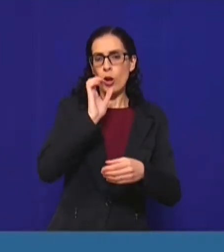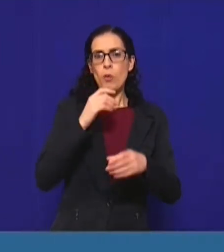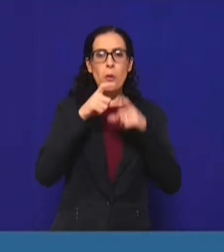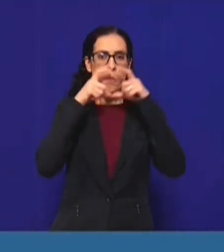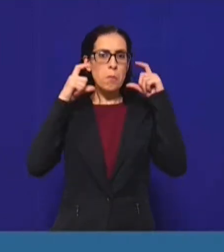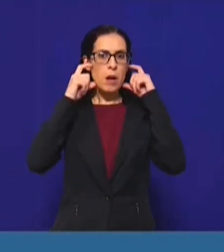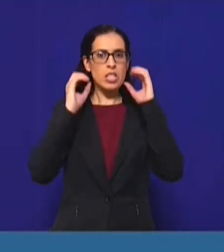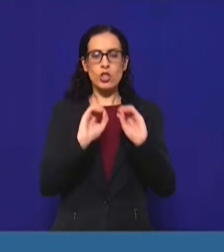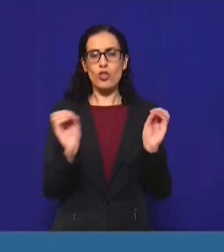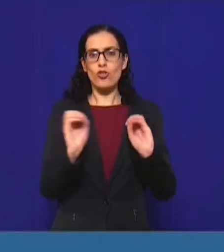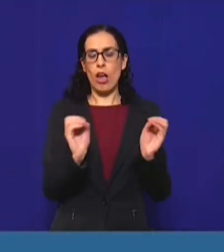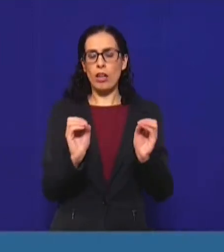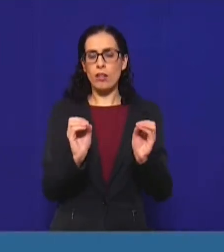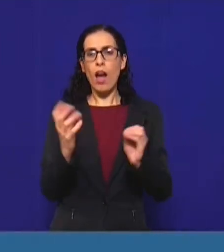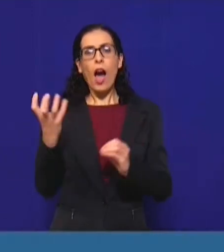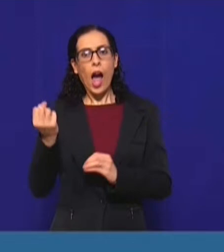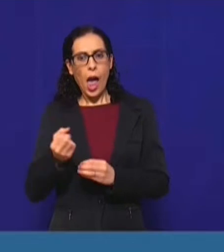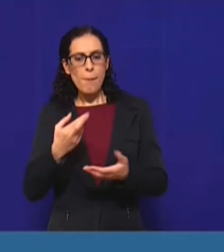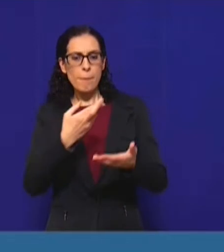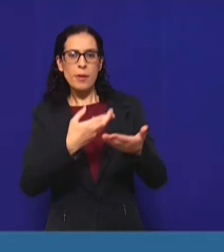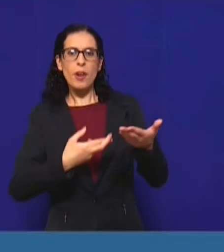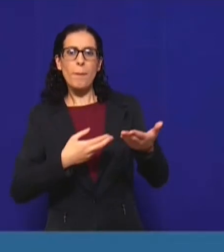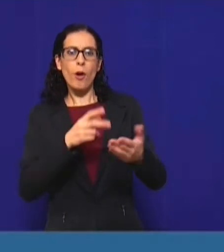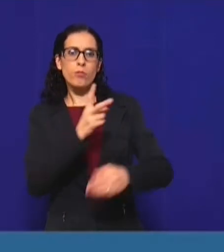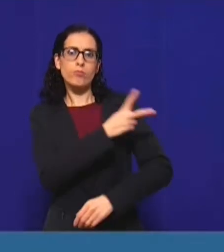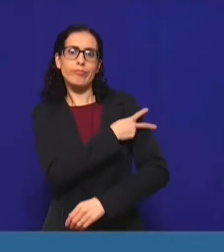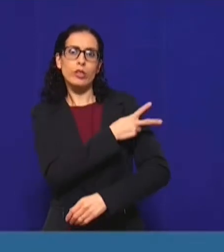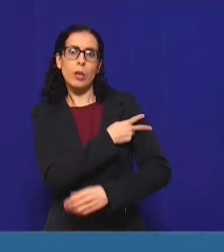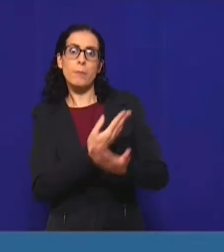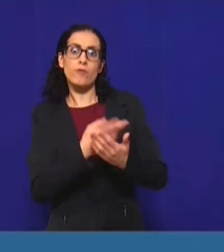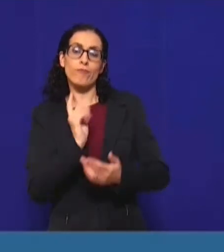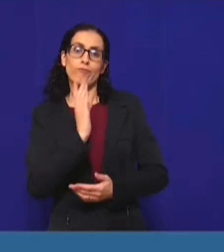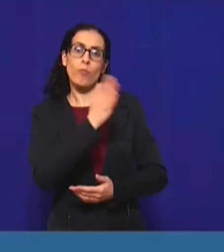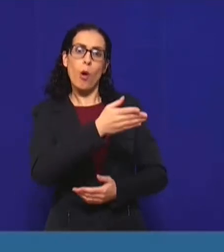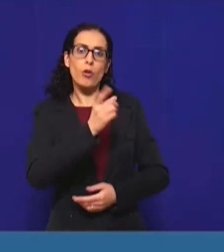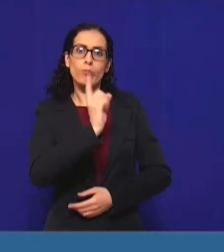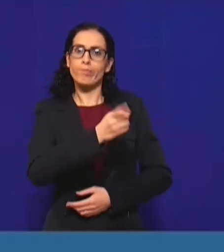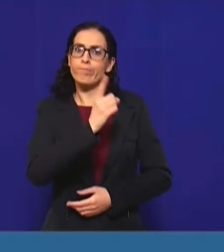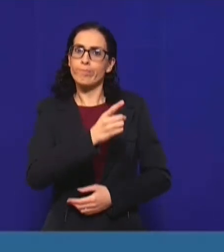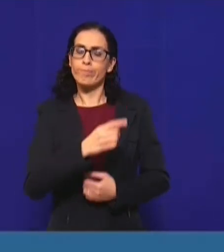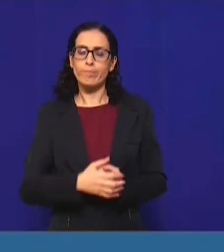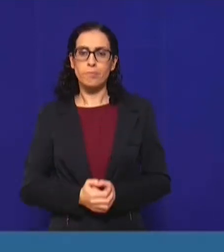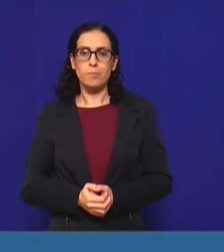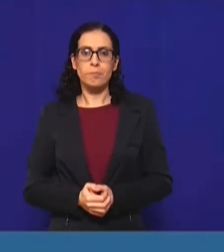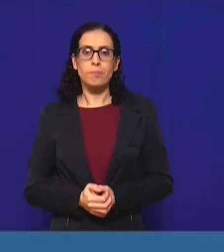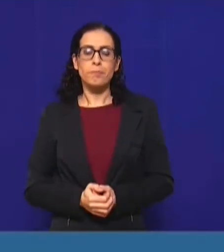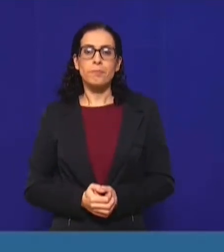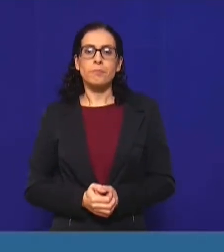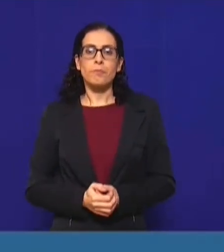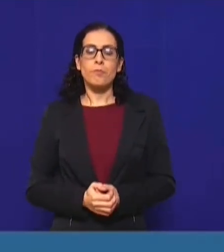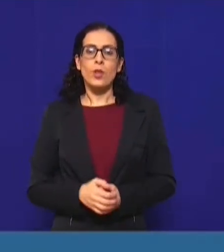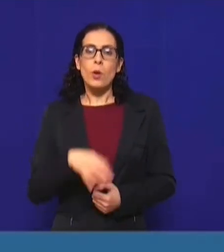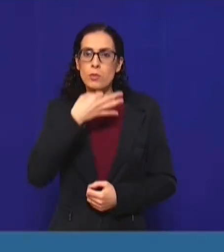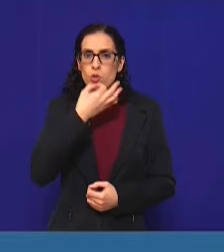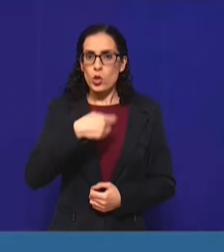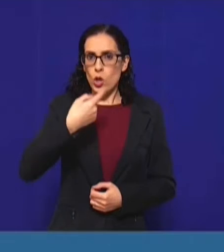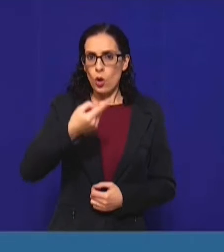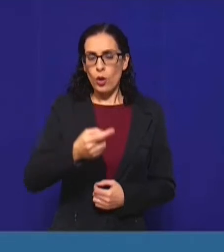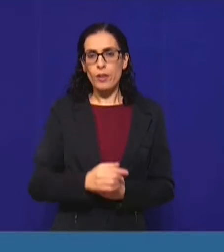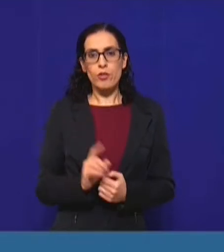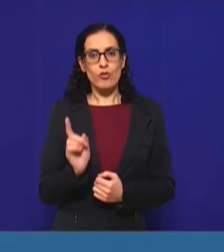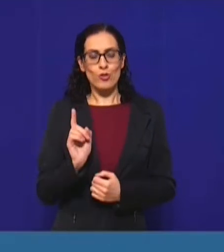u saqsejtu biex ikun hemm iktar infurzar. L-aħħar mistoqsija hija rigward